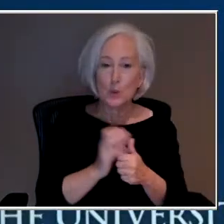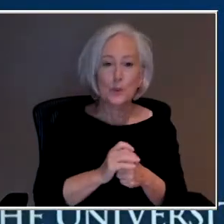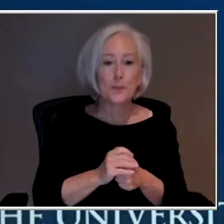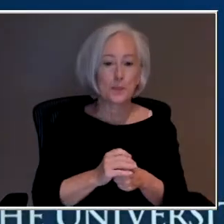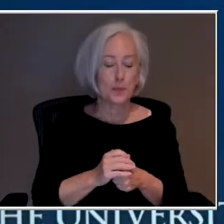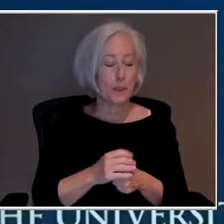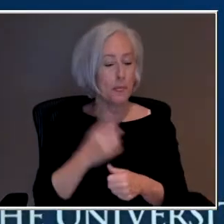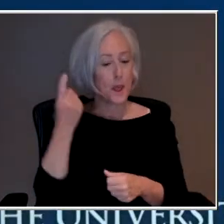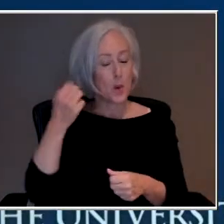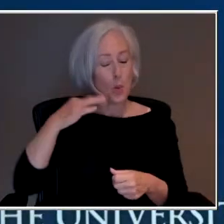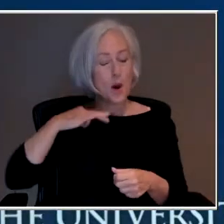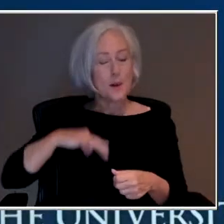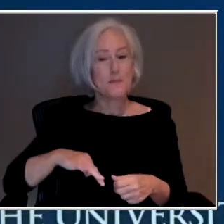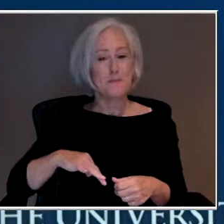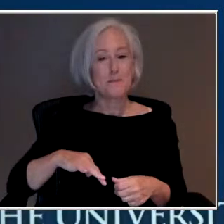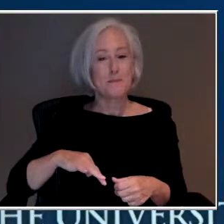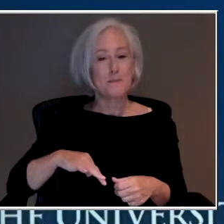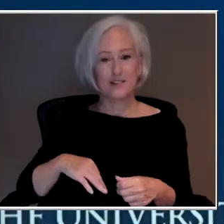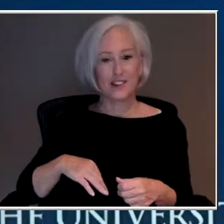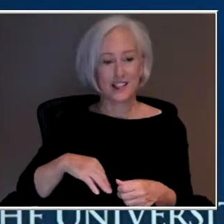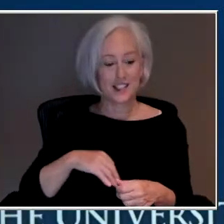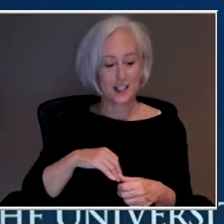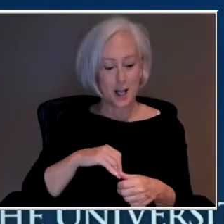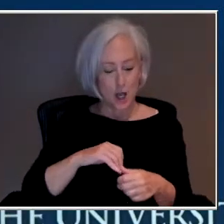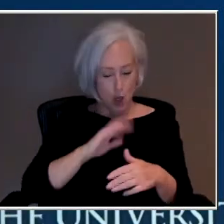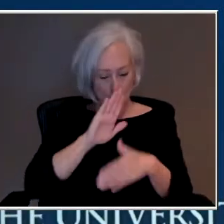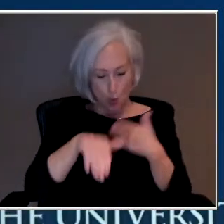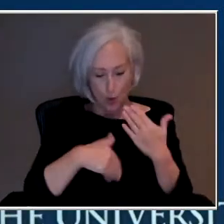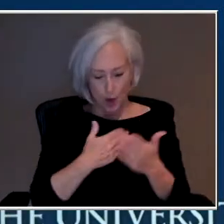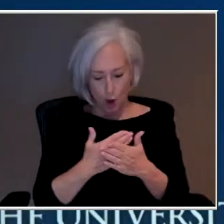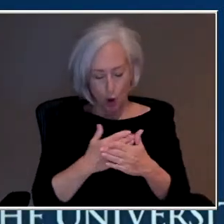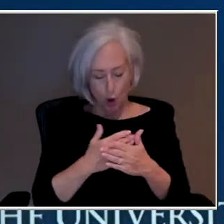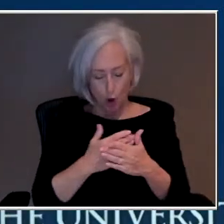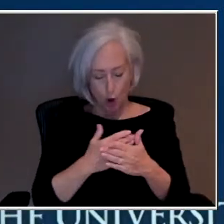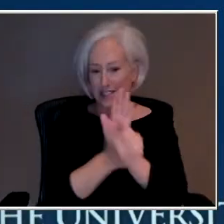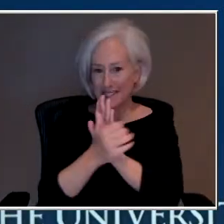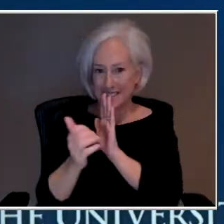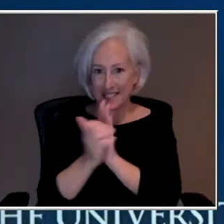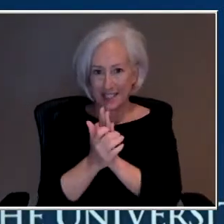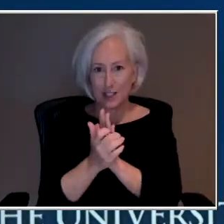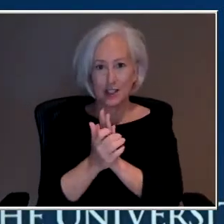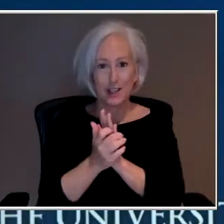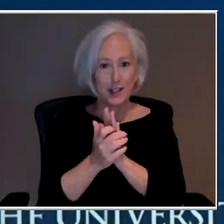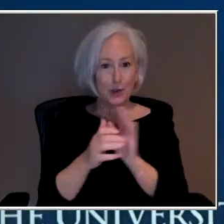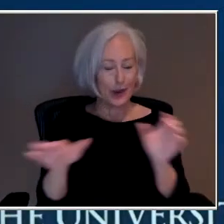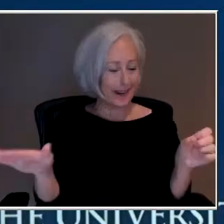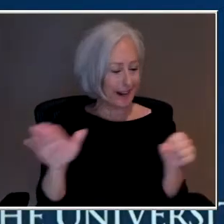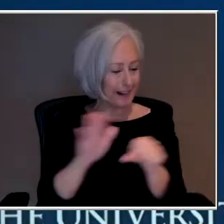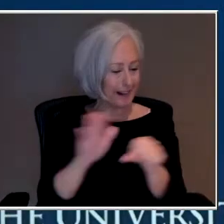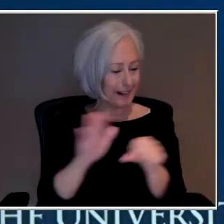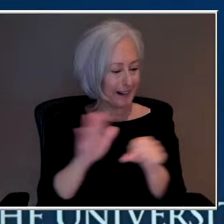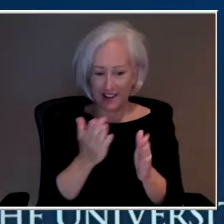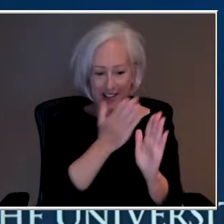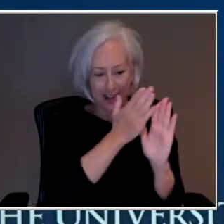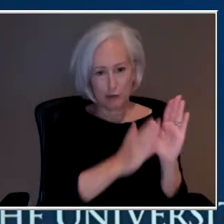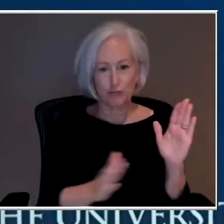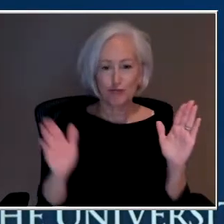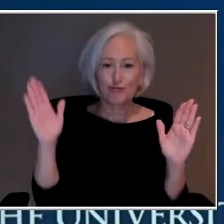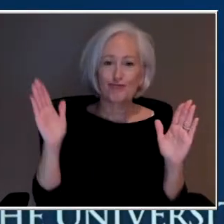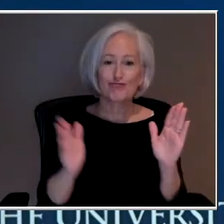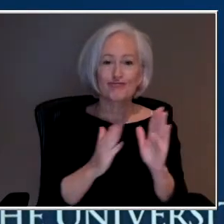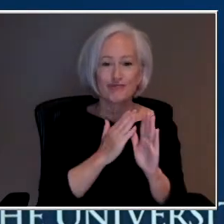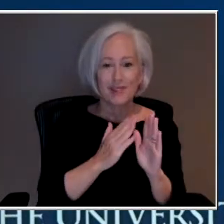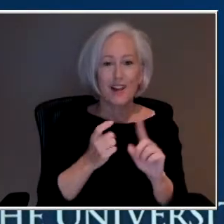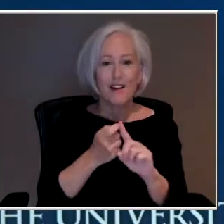of us have a different skill set, we can cover the basis from everything. Dr. Weiser, like I said, from an optometry